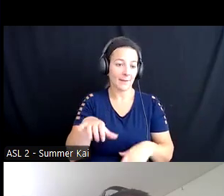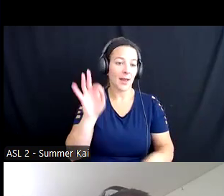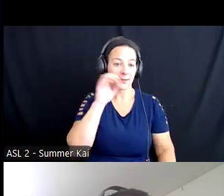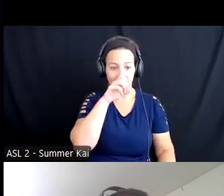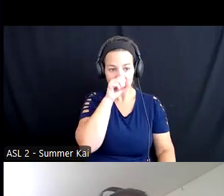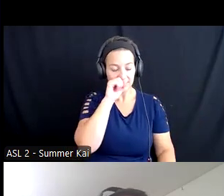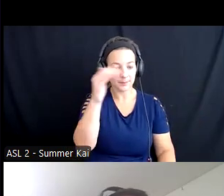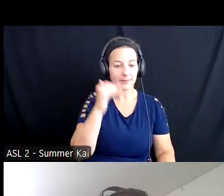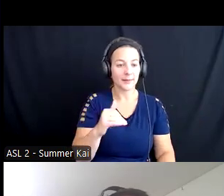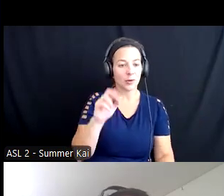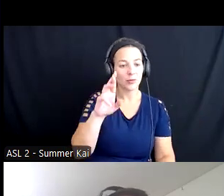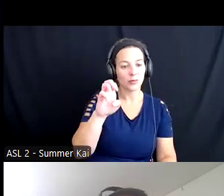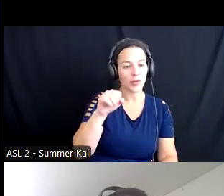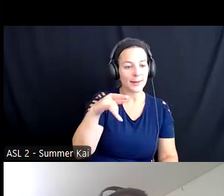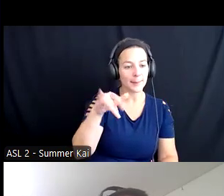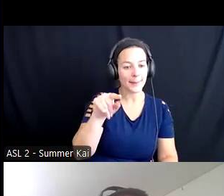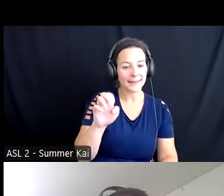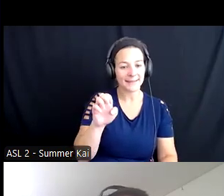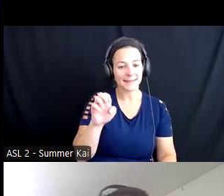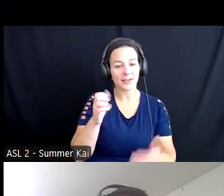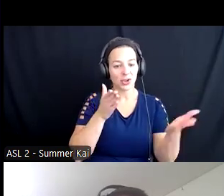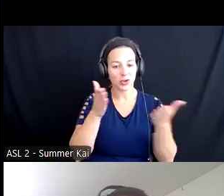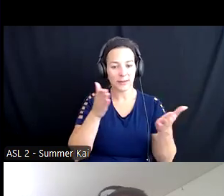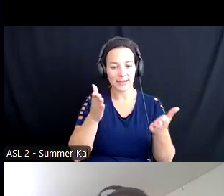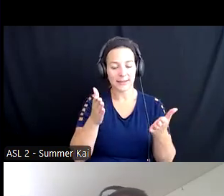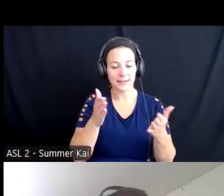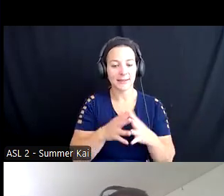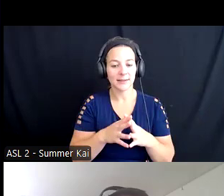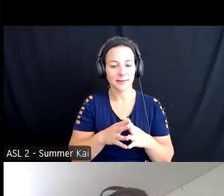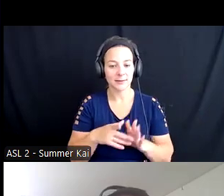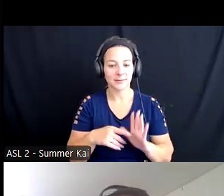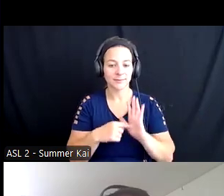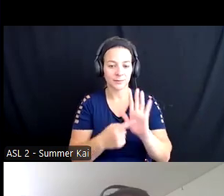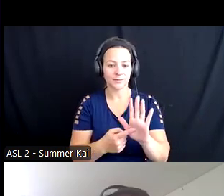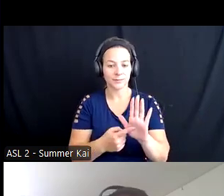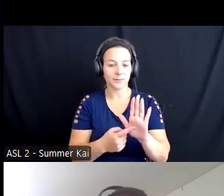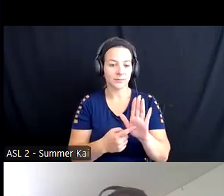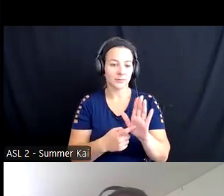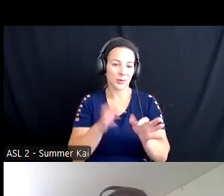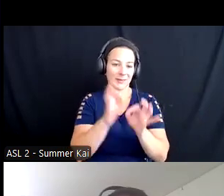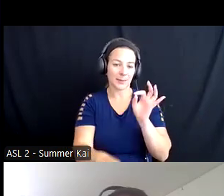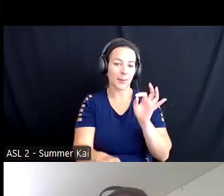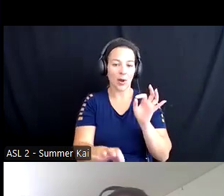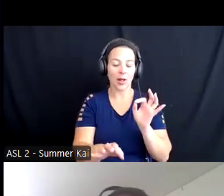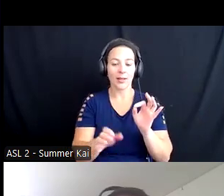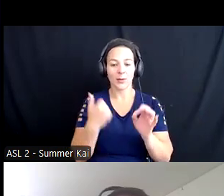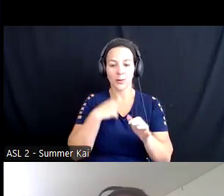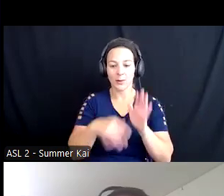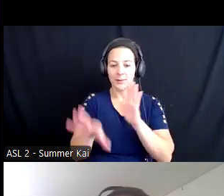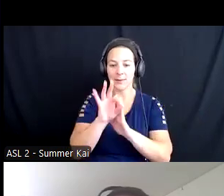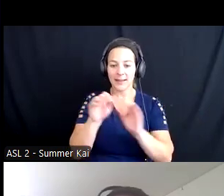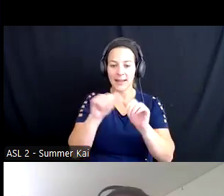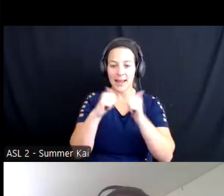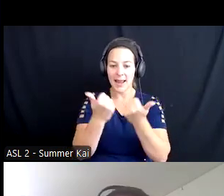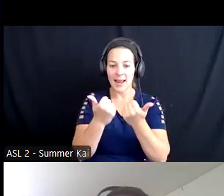The next section is respite services. Shows a very simple view. In this case, we've selected the Area